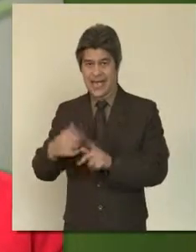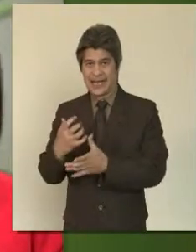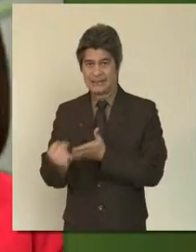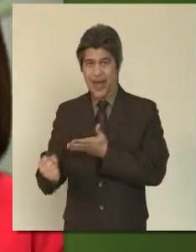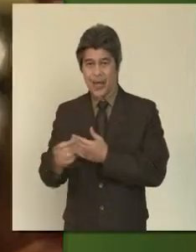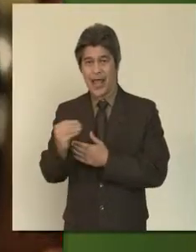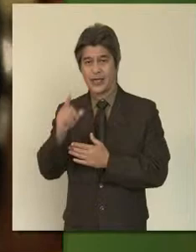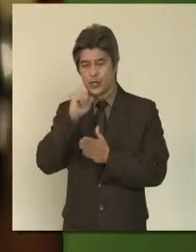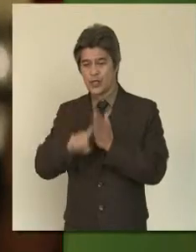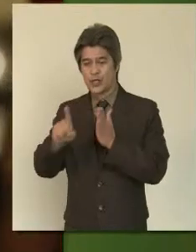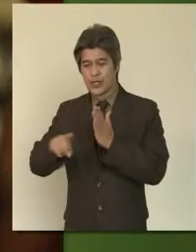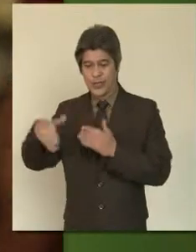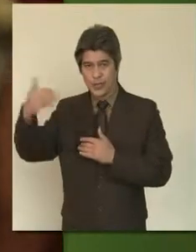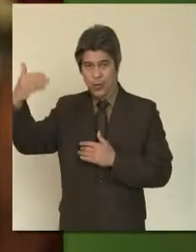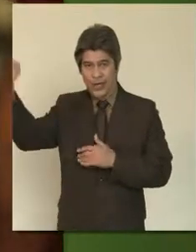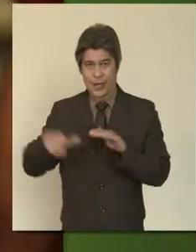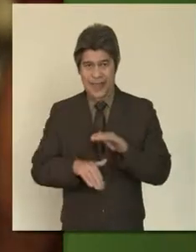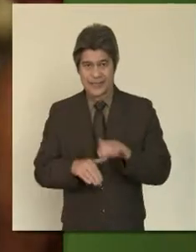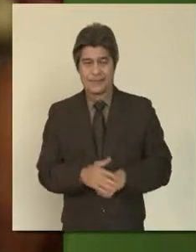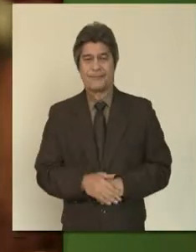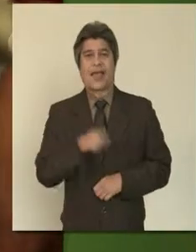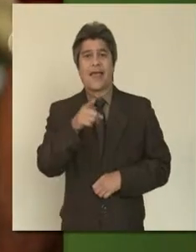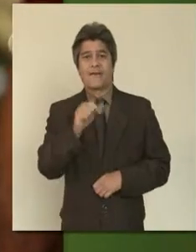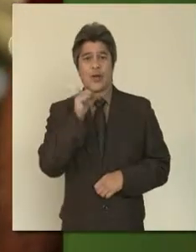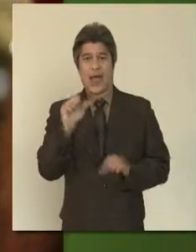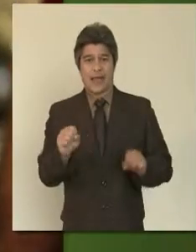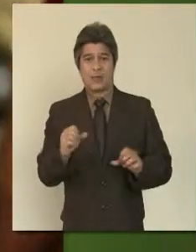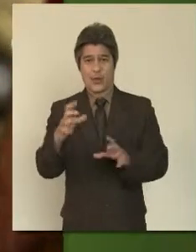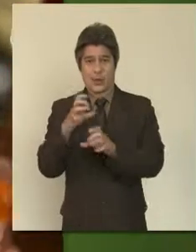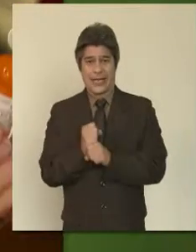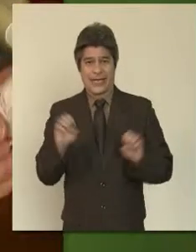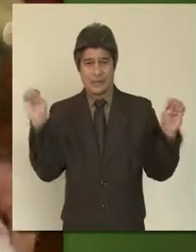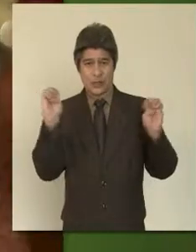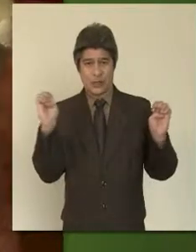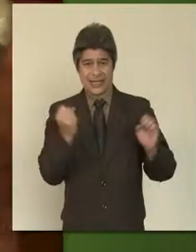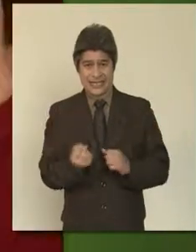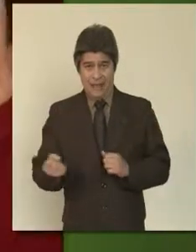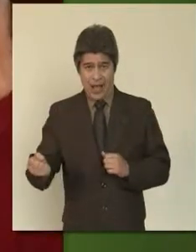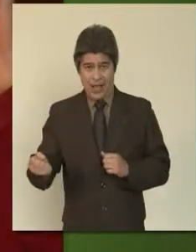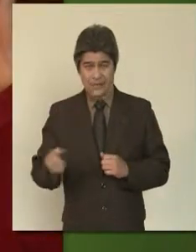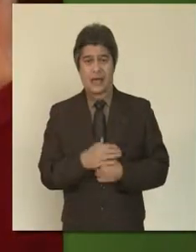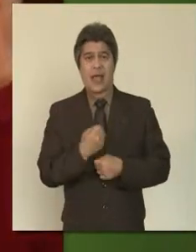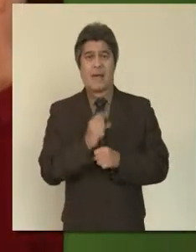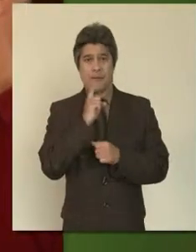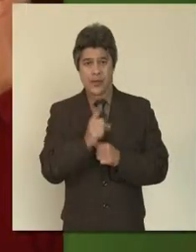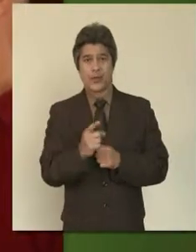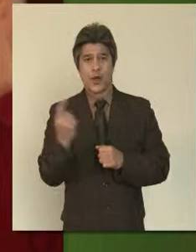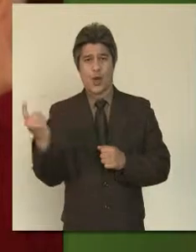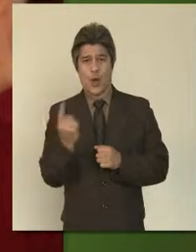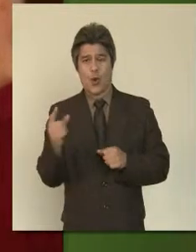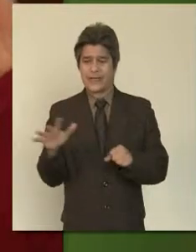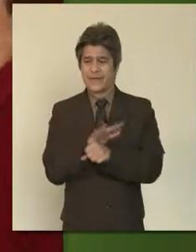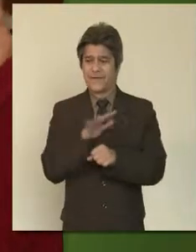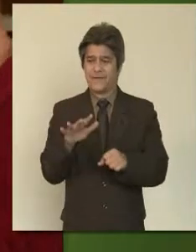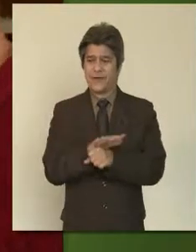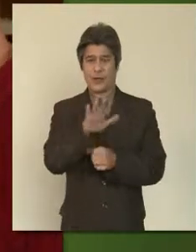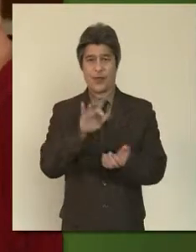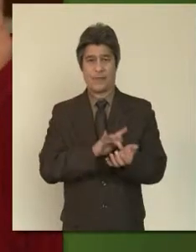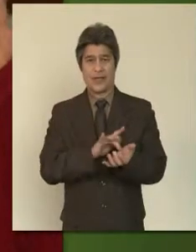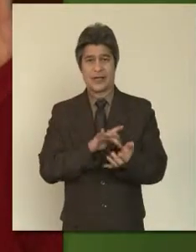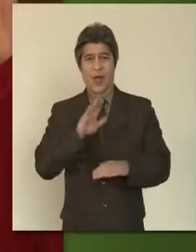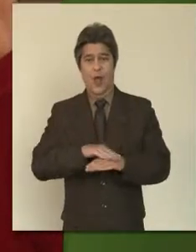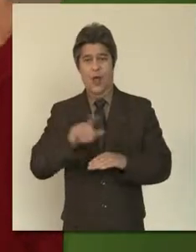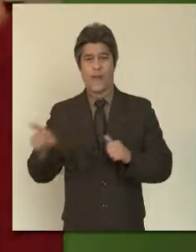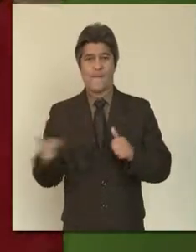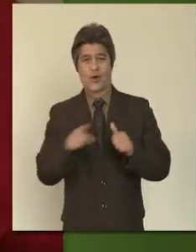and check it on a regular basis. If you are unable to obtain an emergency supply, be sure to always fill your prescriptions